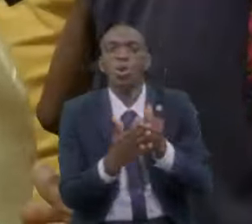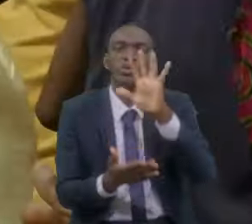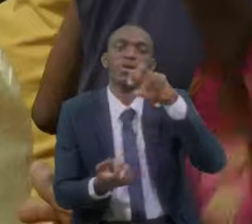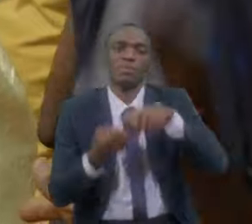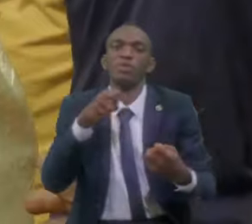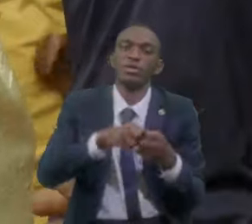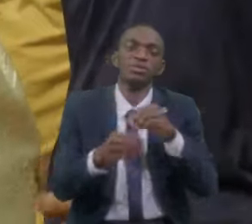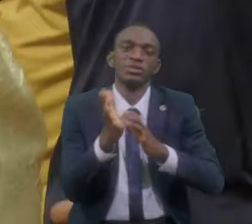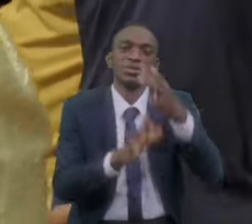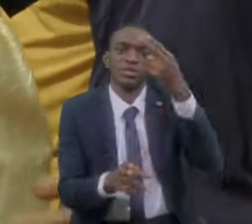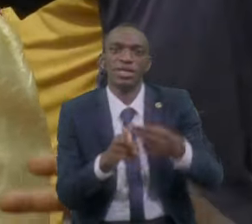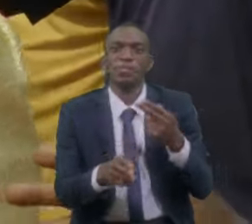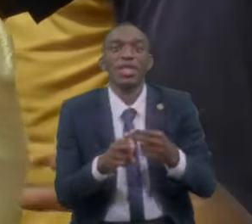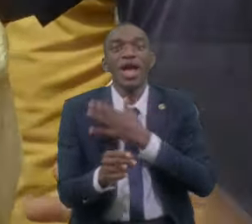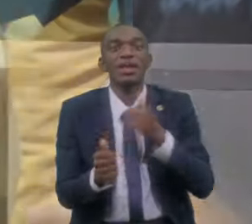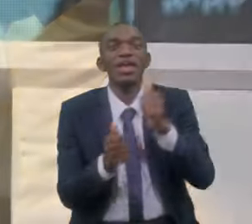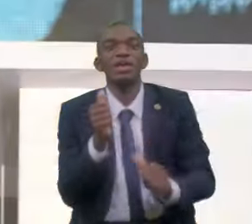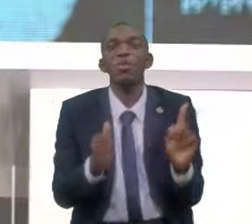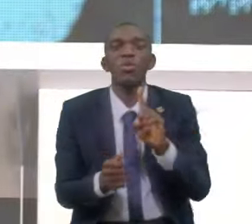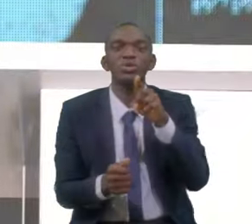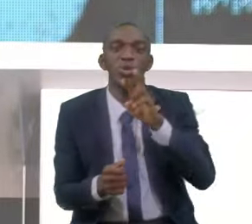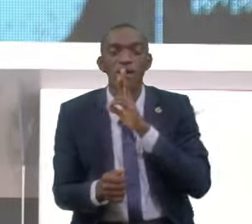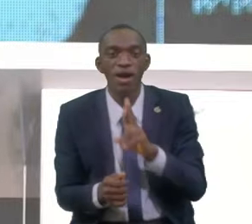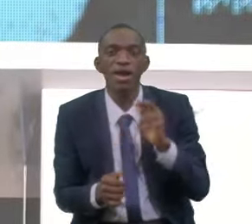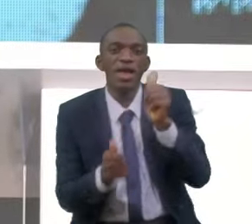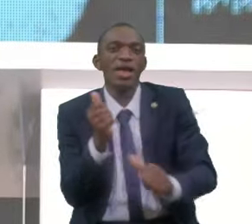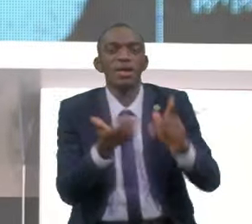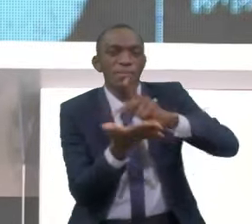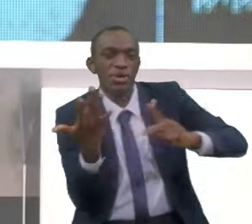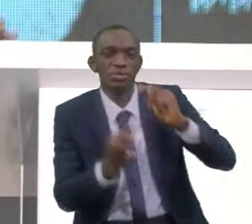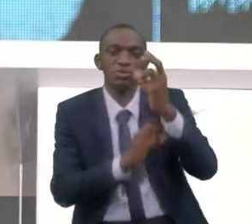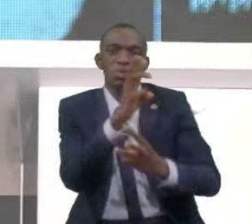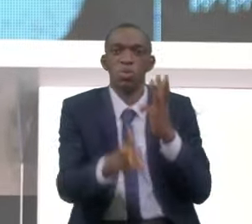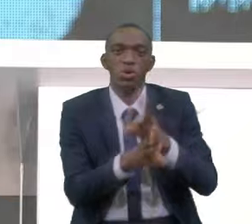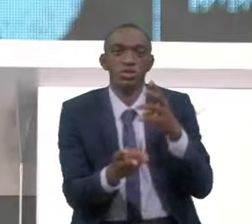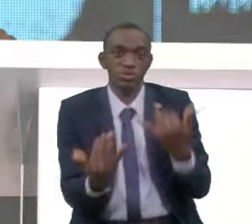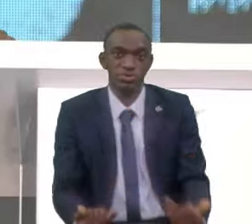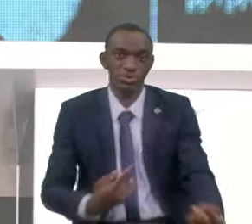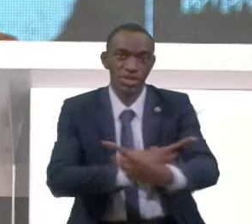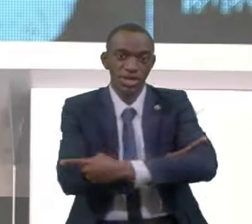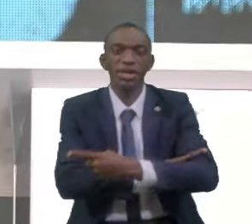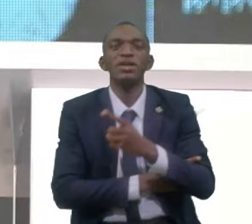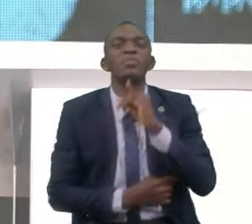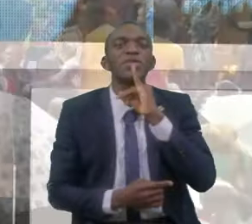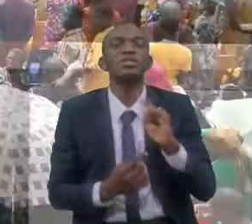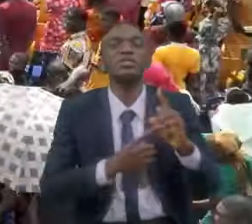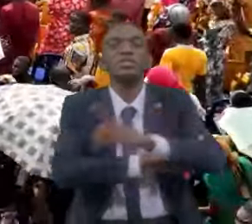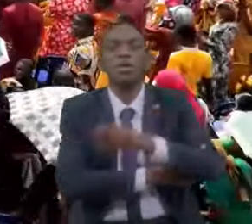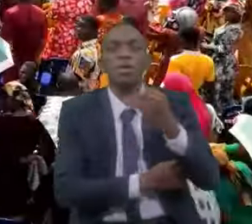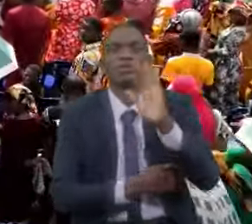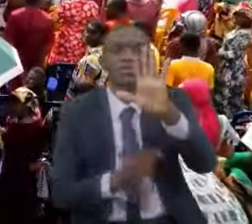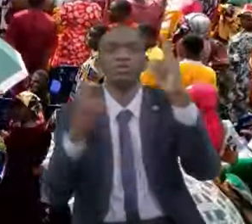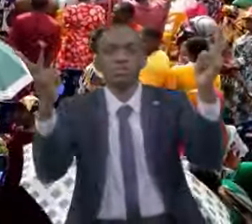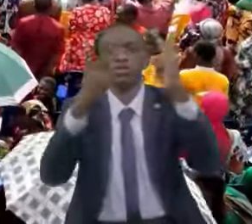Yeah. And anywhere you are, any part of the world, today is the day of your victory.